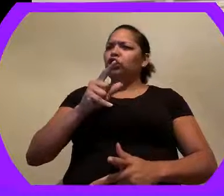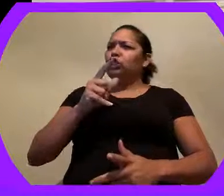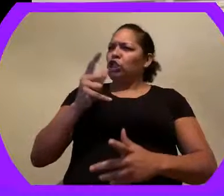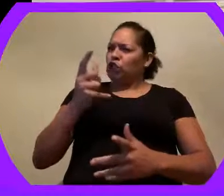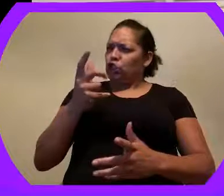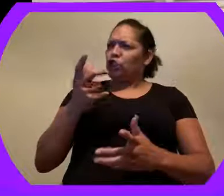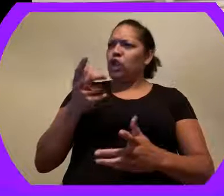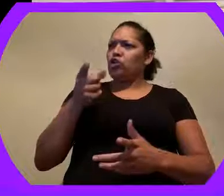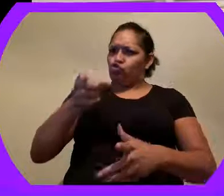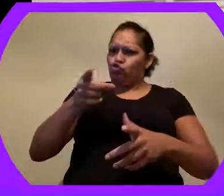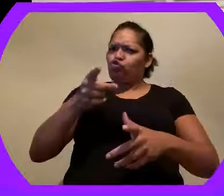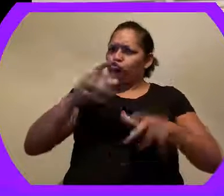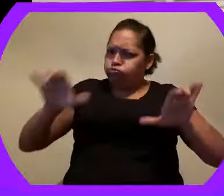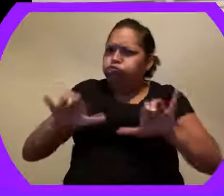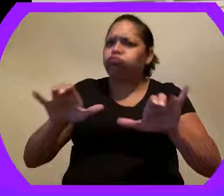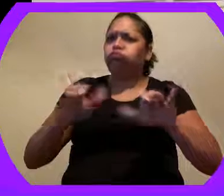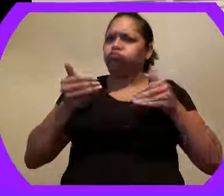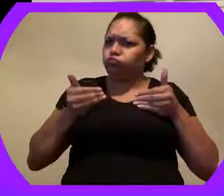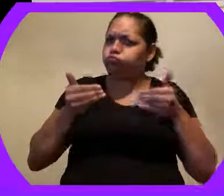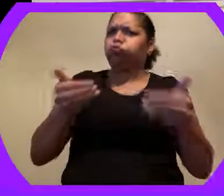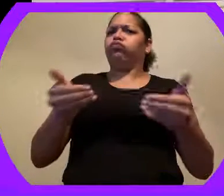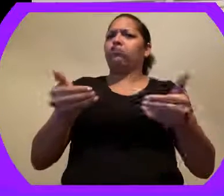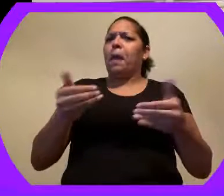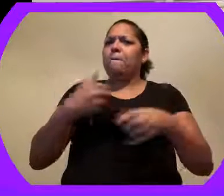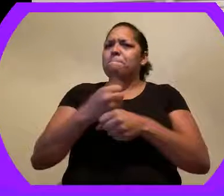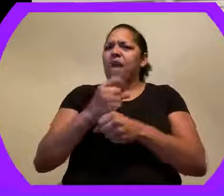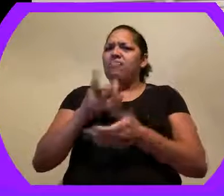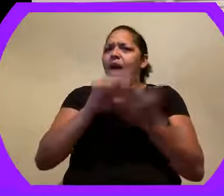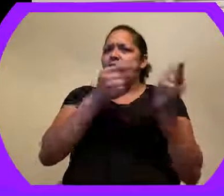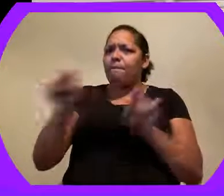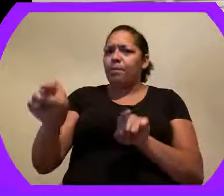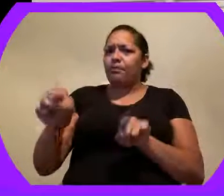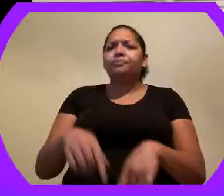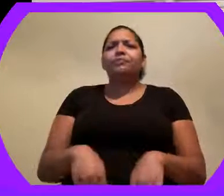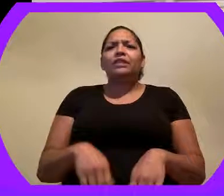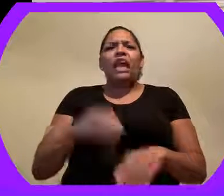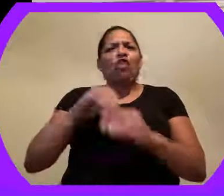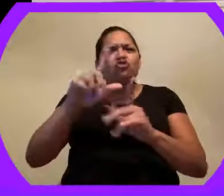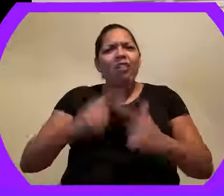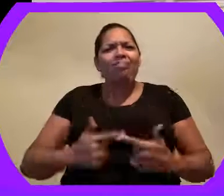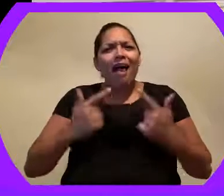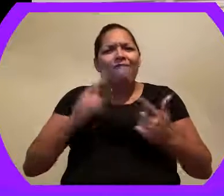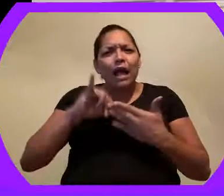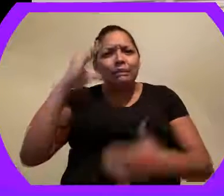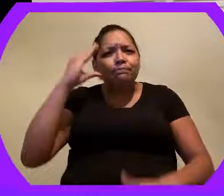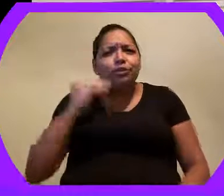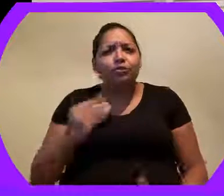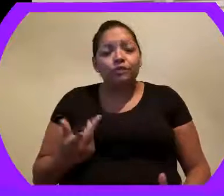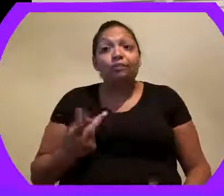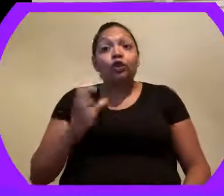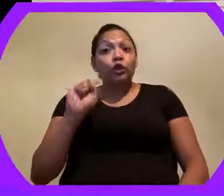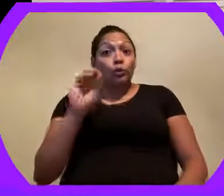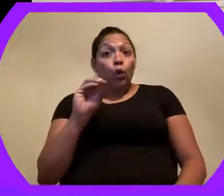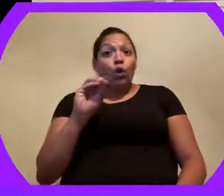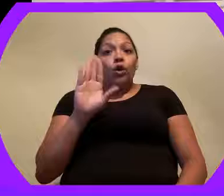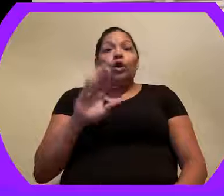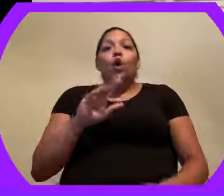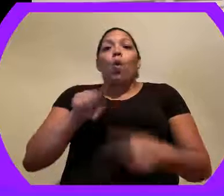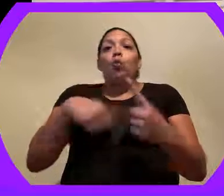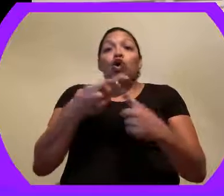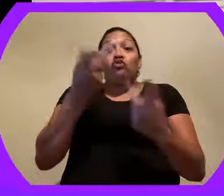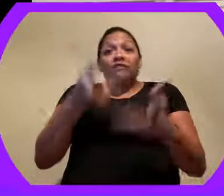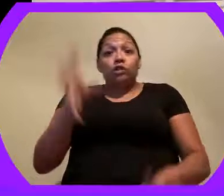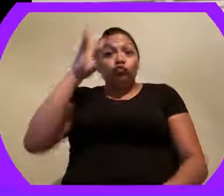who is confident in the outcome that you desire and taking action to make that outcome part of your life and your